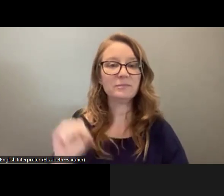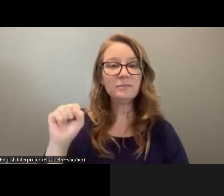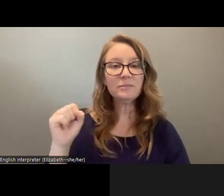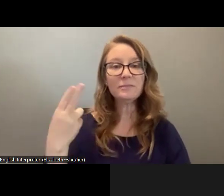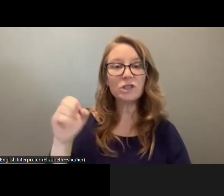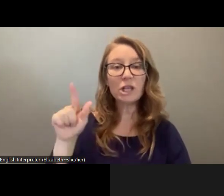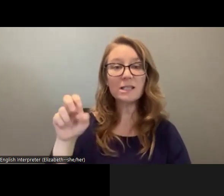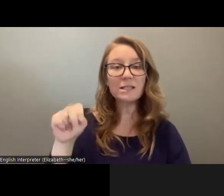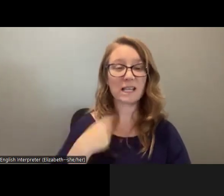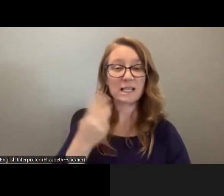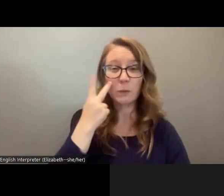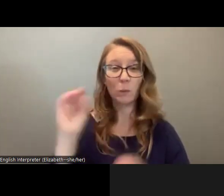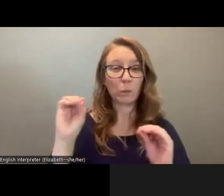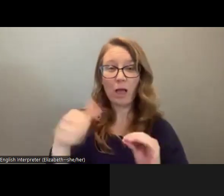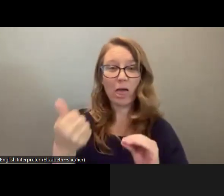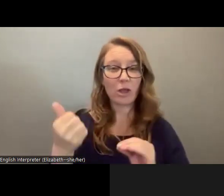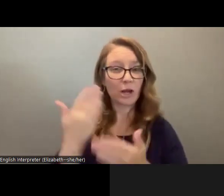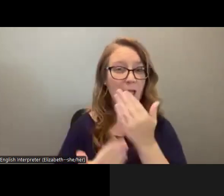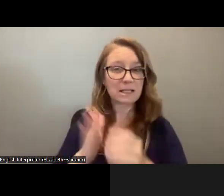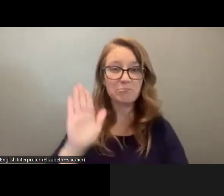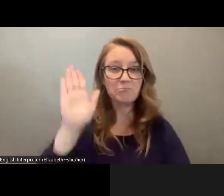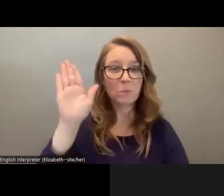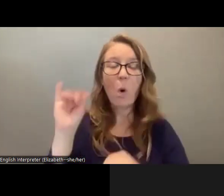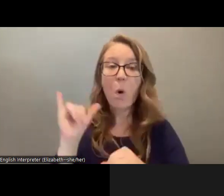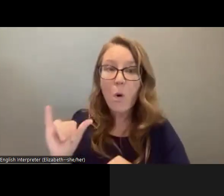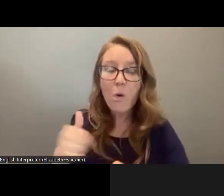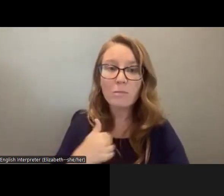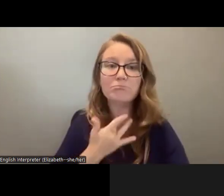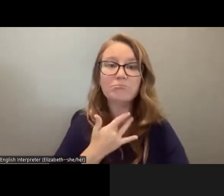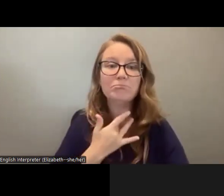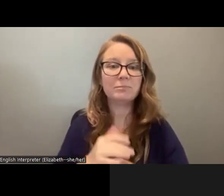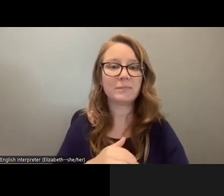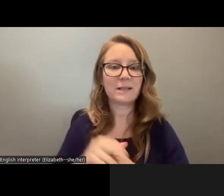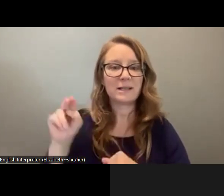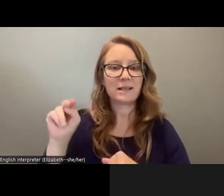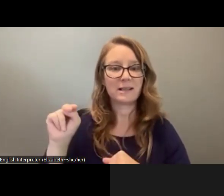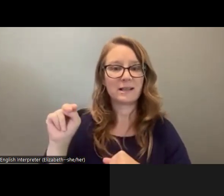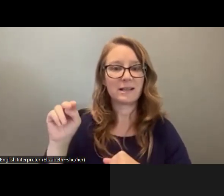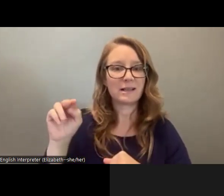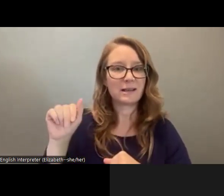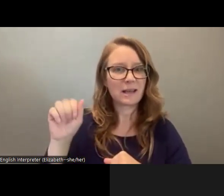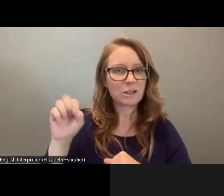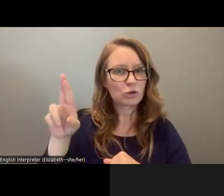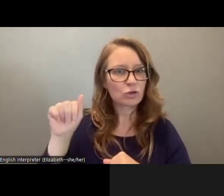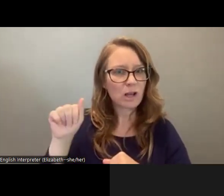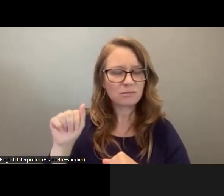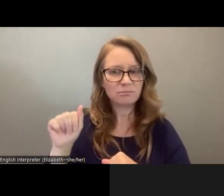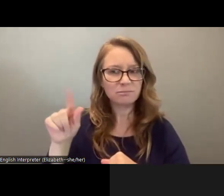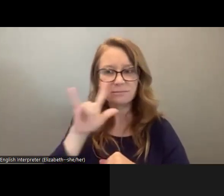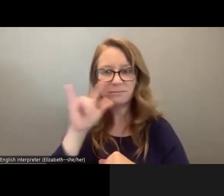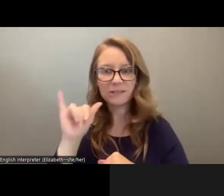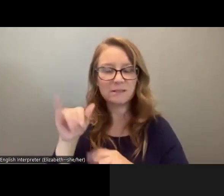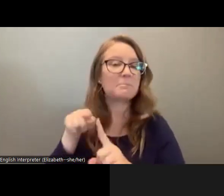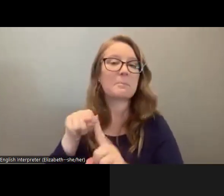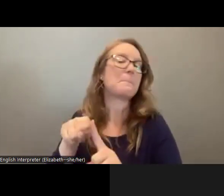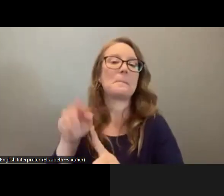Sheldon, I don't see anyone else with their hand up. Did you? Oh, I'm so sorry. Nedra has her hand up, and then do you want to, we'll go